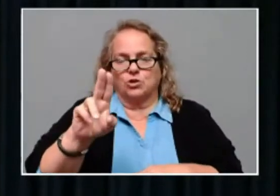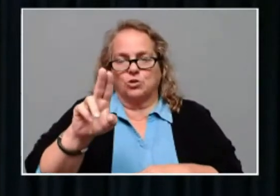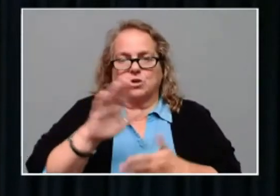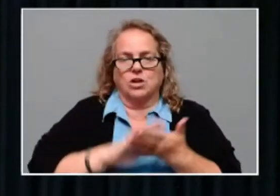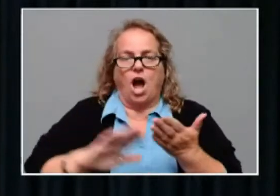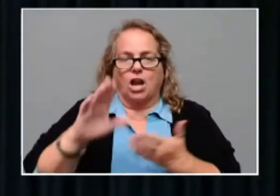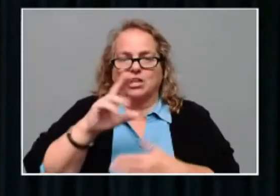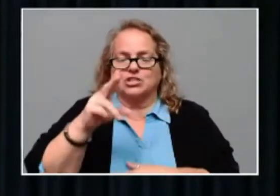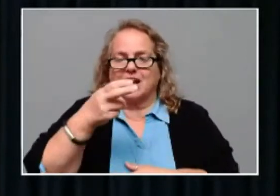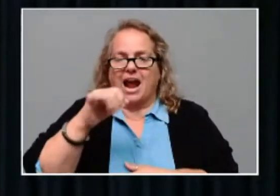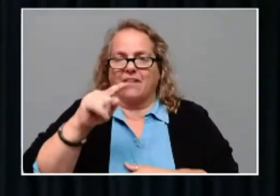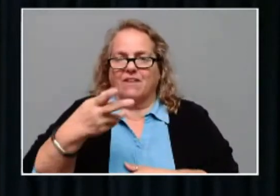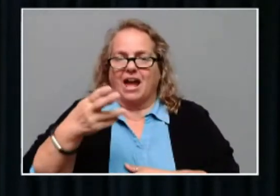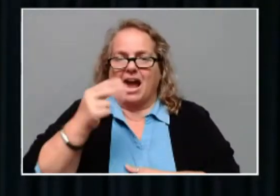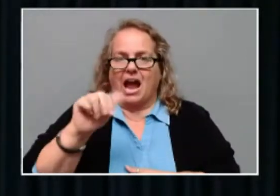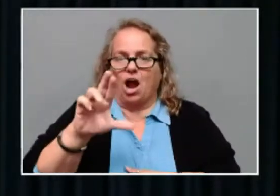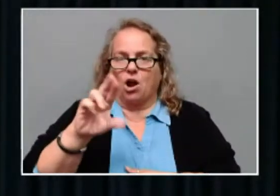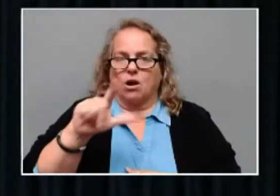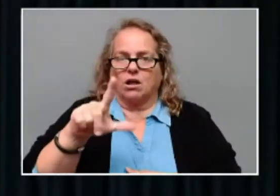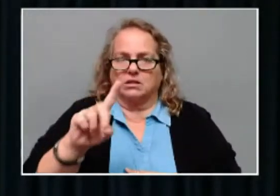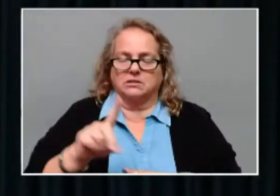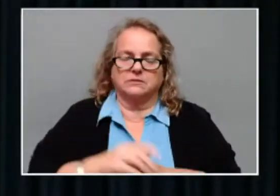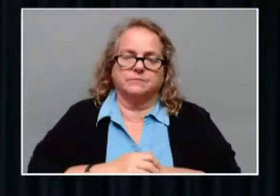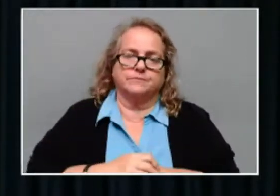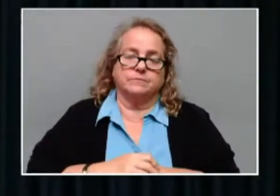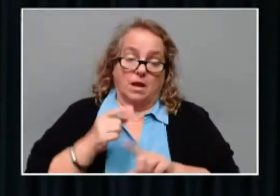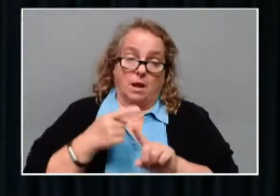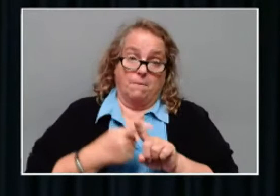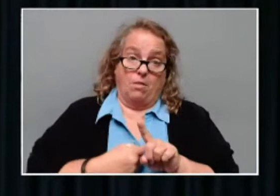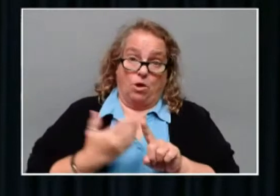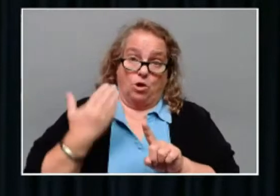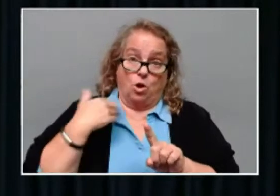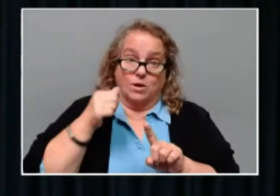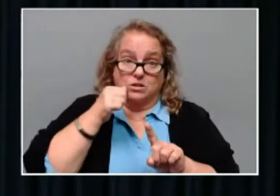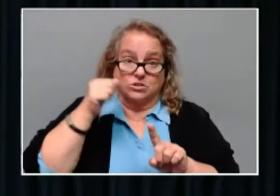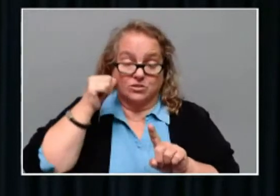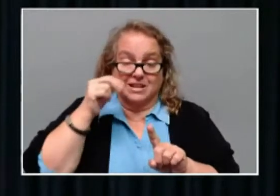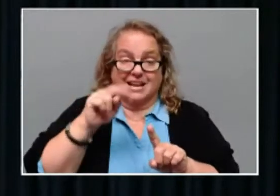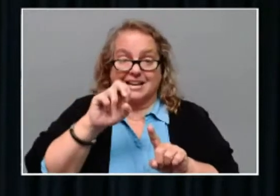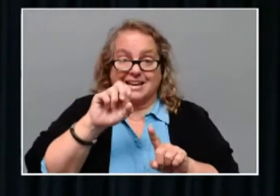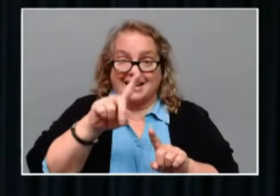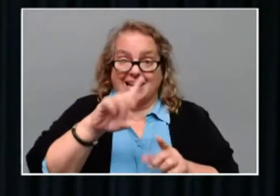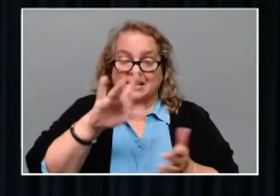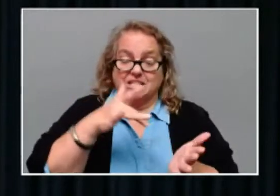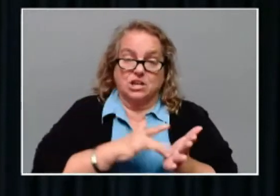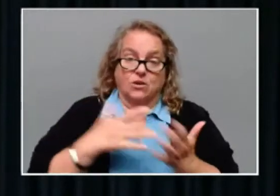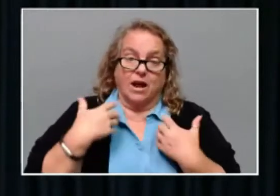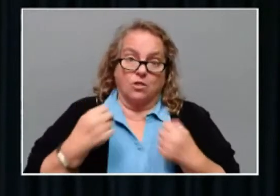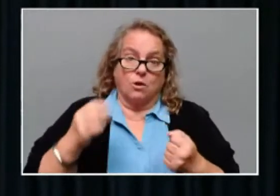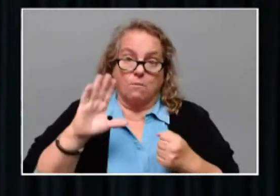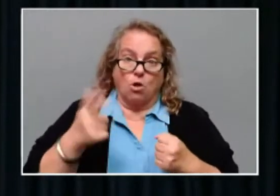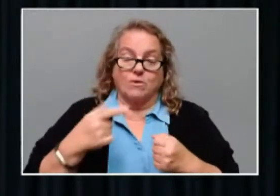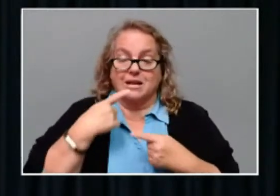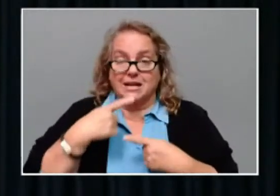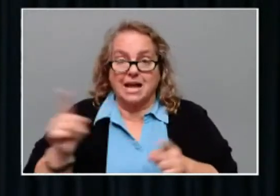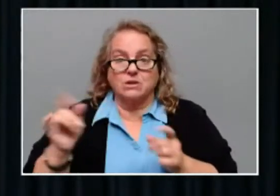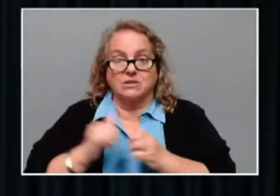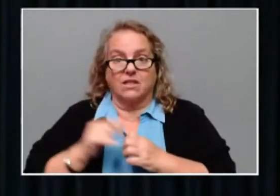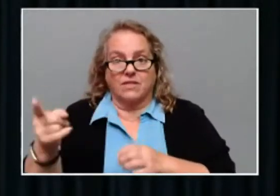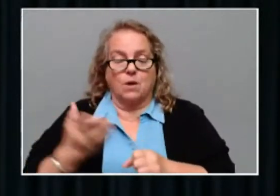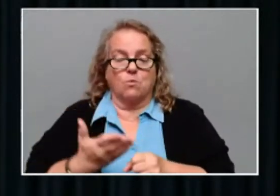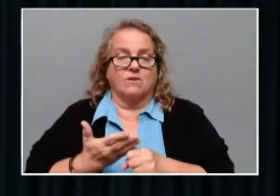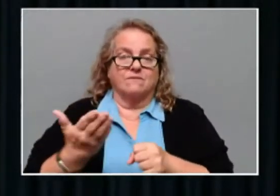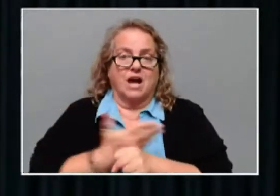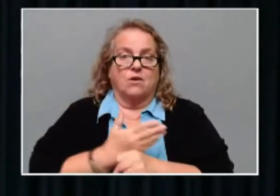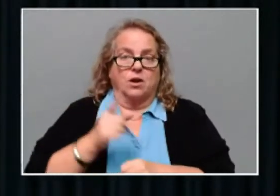Good afternoon, Governor. A month ago yesterday, Med Center Health in Bowling Green announced in a press release that they were firing 180